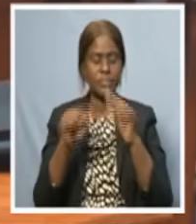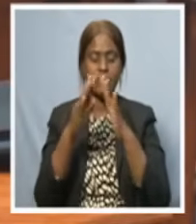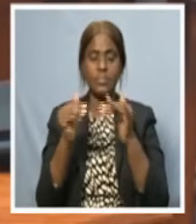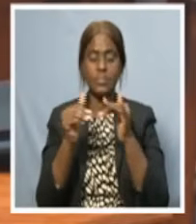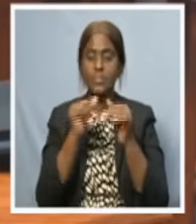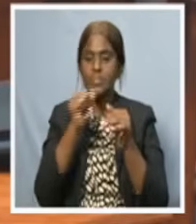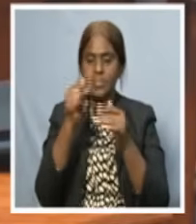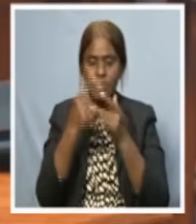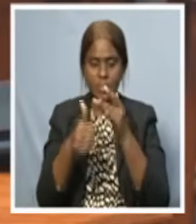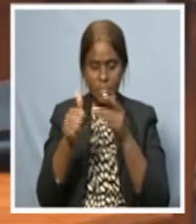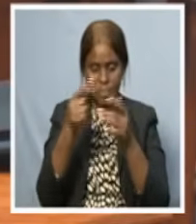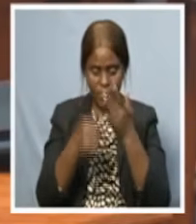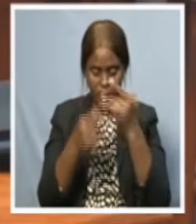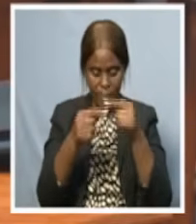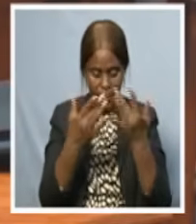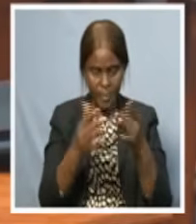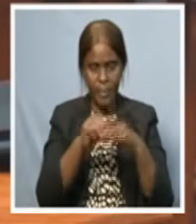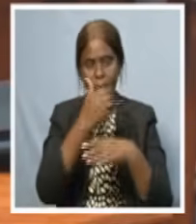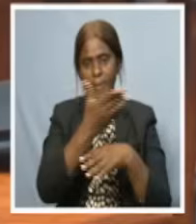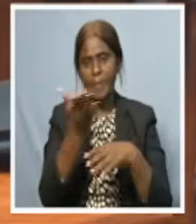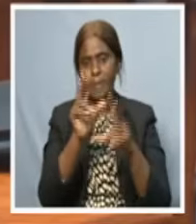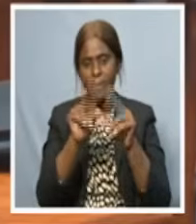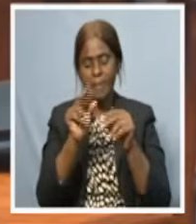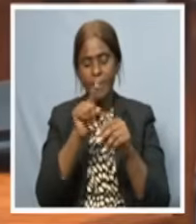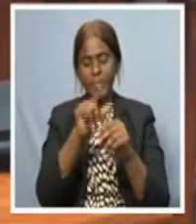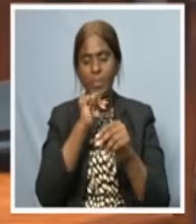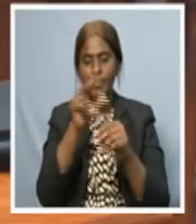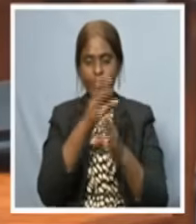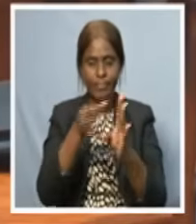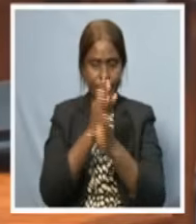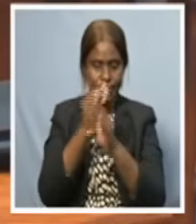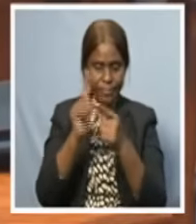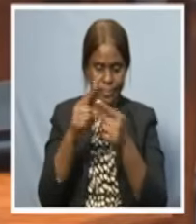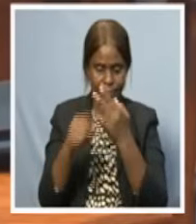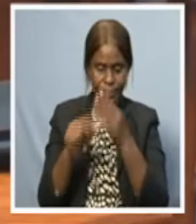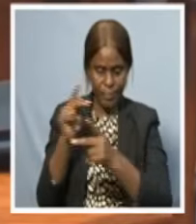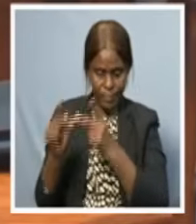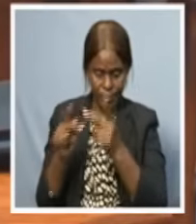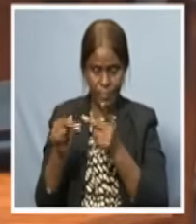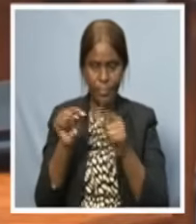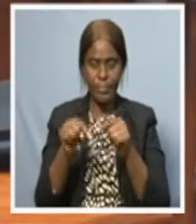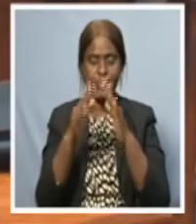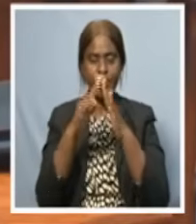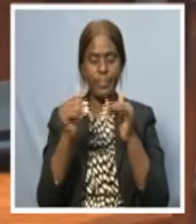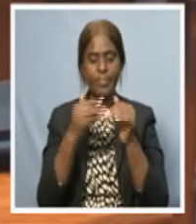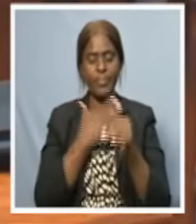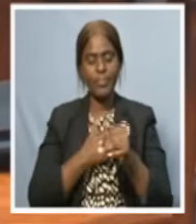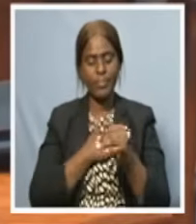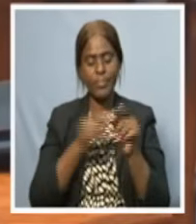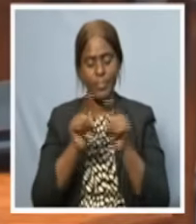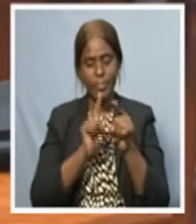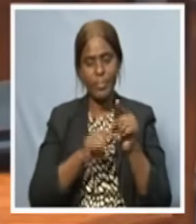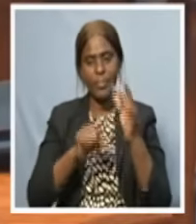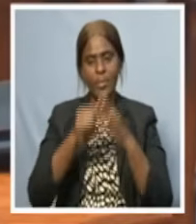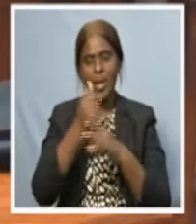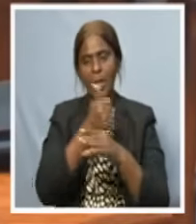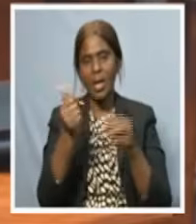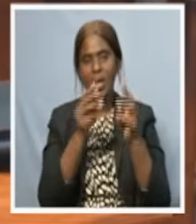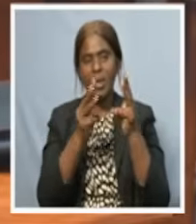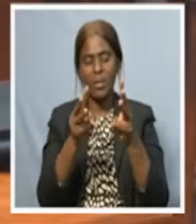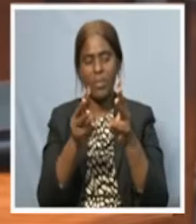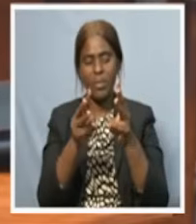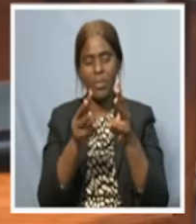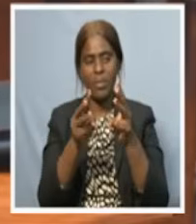House, not what is happening outside. That is not related to the proceedings of the House. Please find another